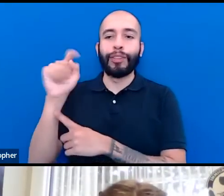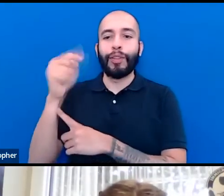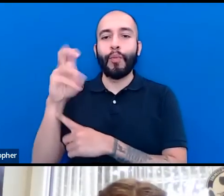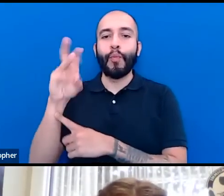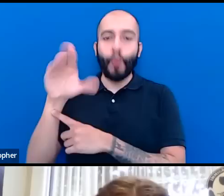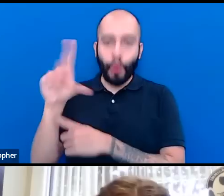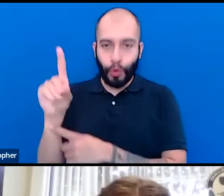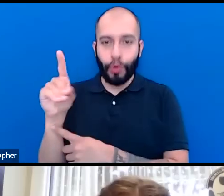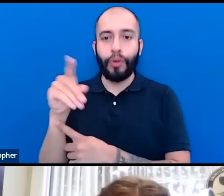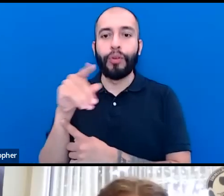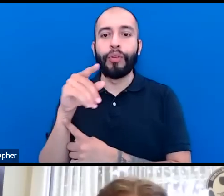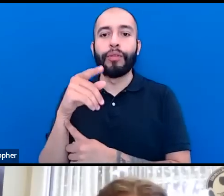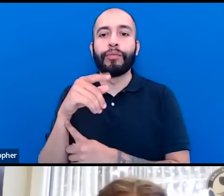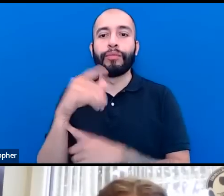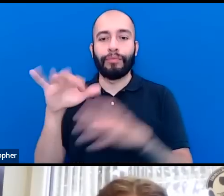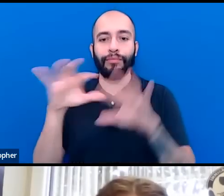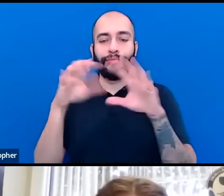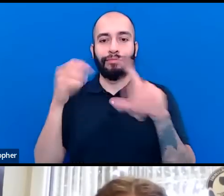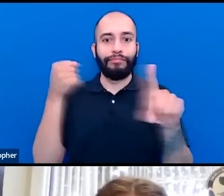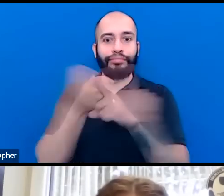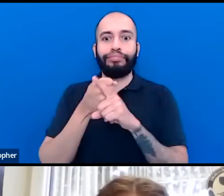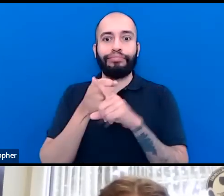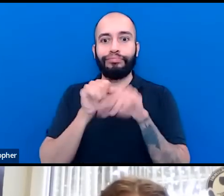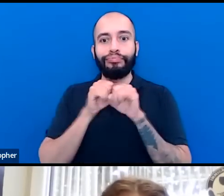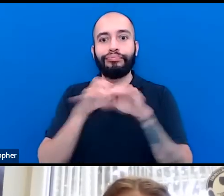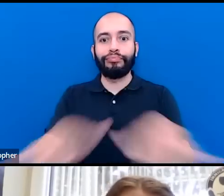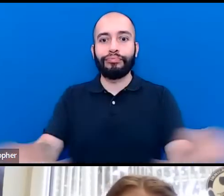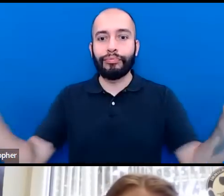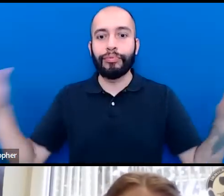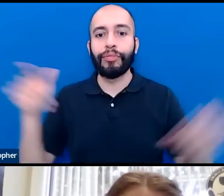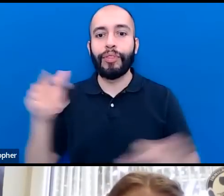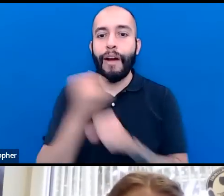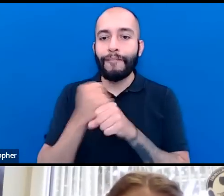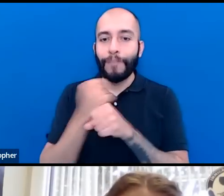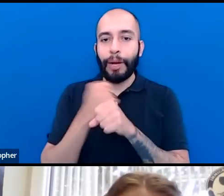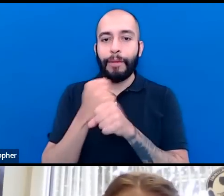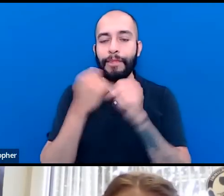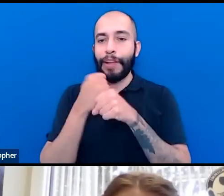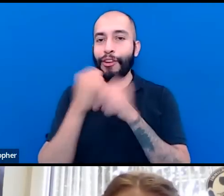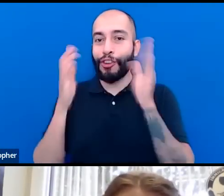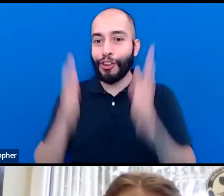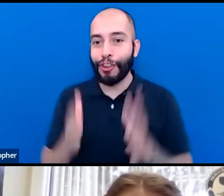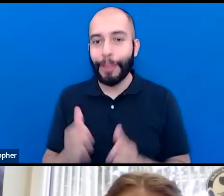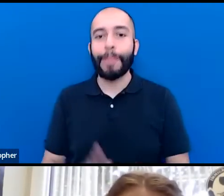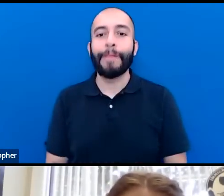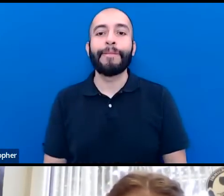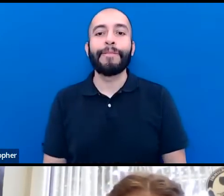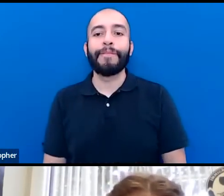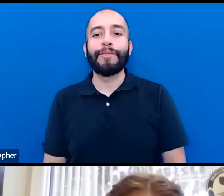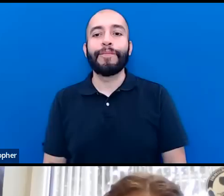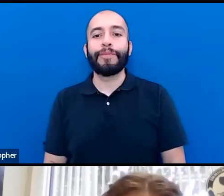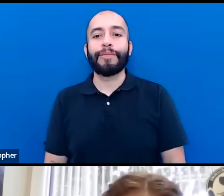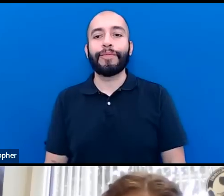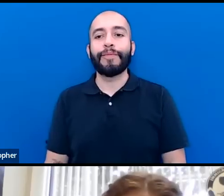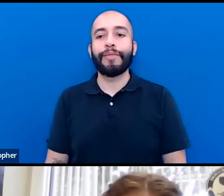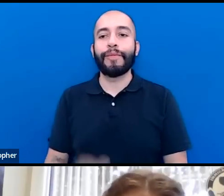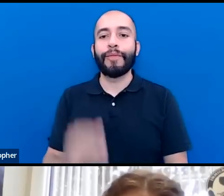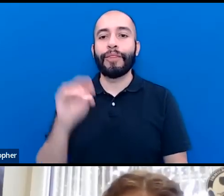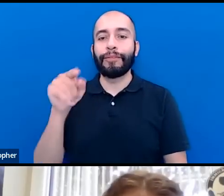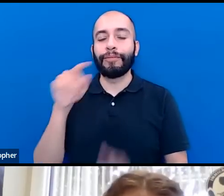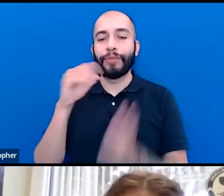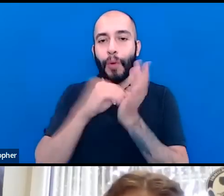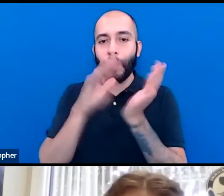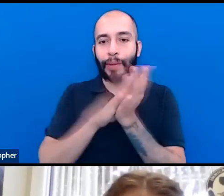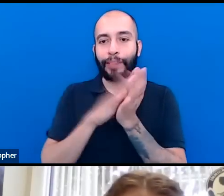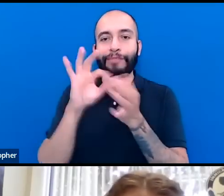having written about labor since God knows when, the late 1970s, I am in awe of you guys. I'm used to writing